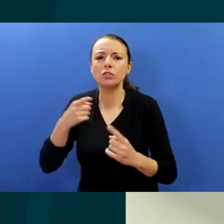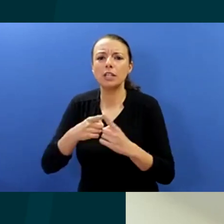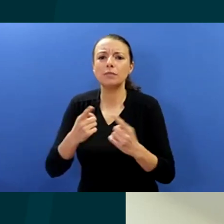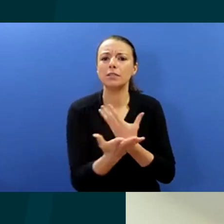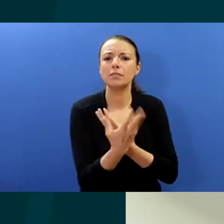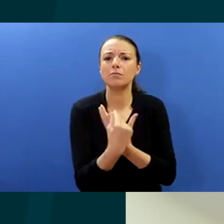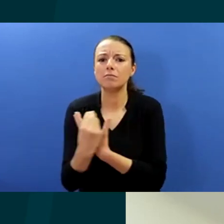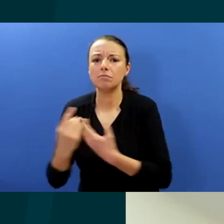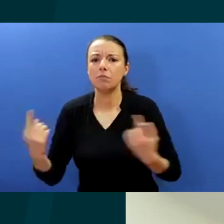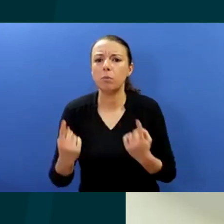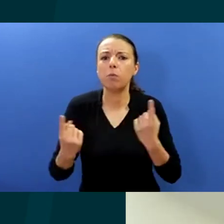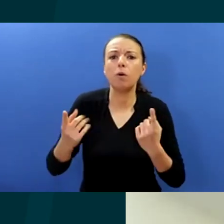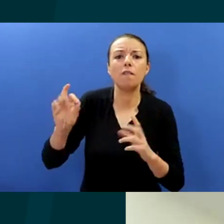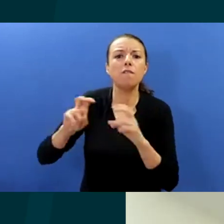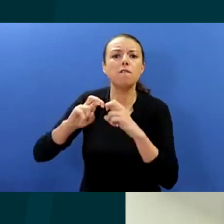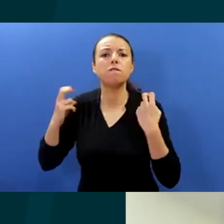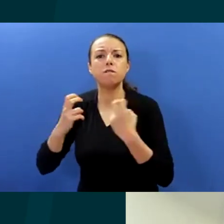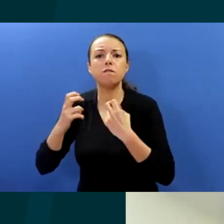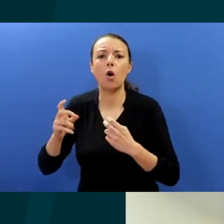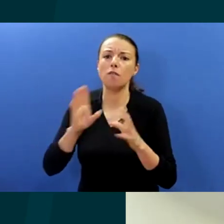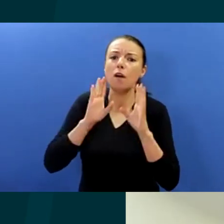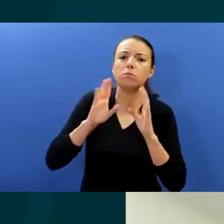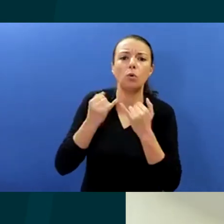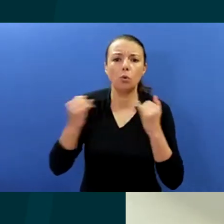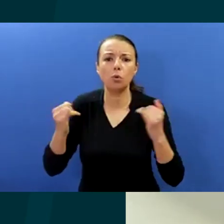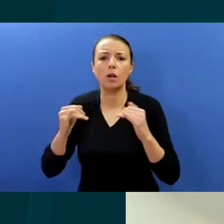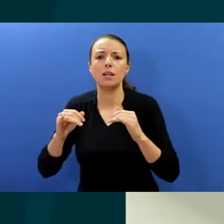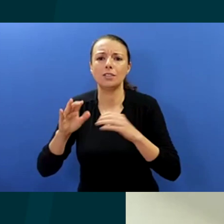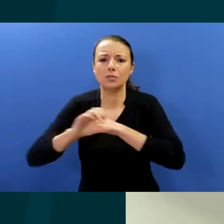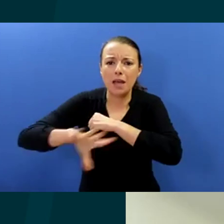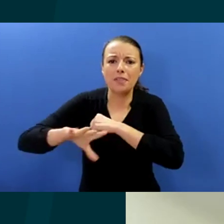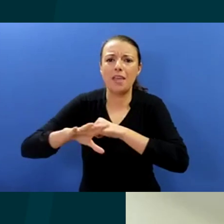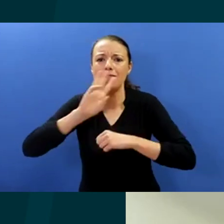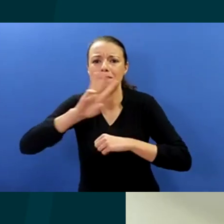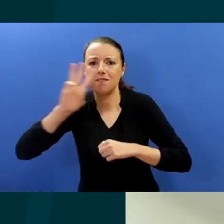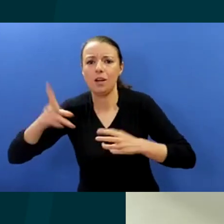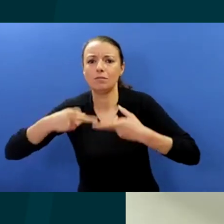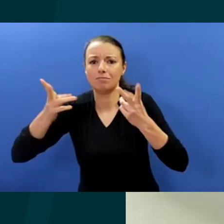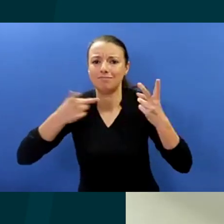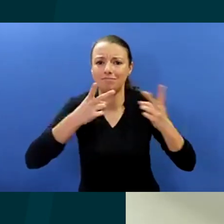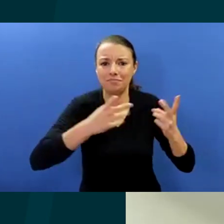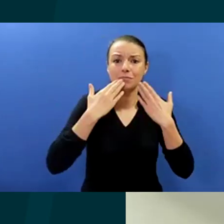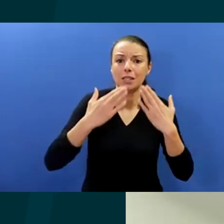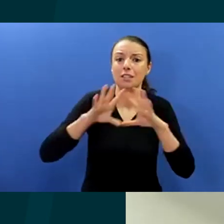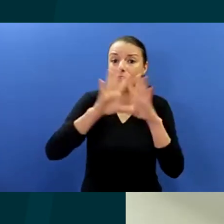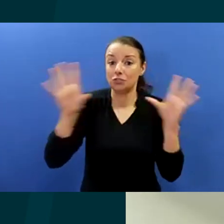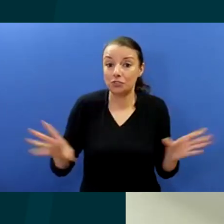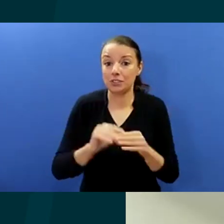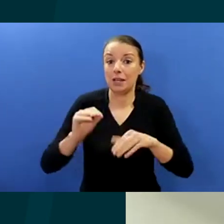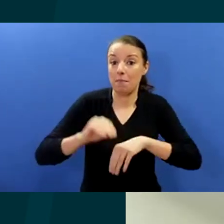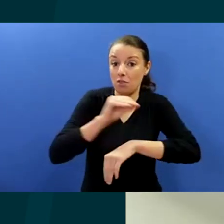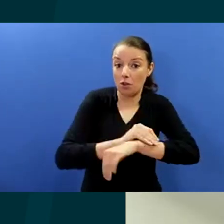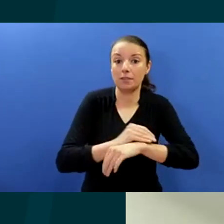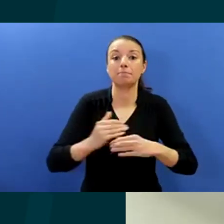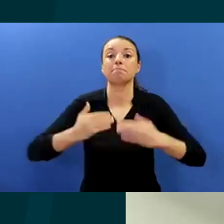the invitation letter. So all these together means that we have a quite high level of answer and participation.